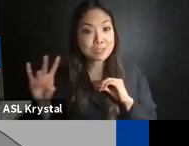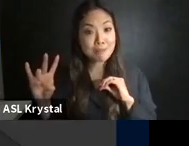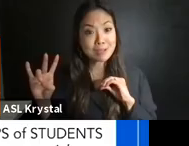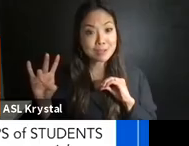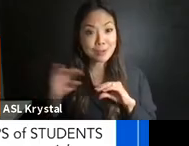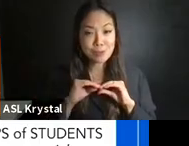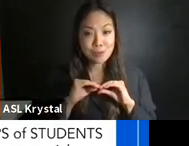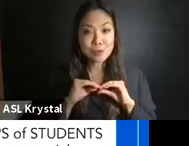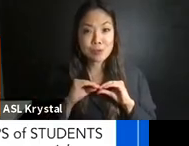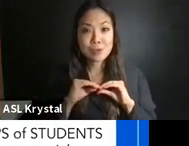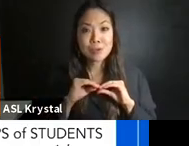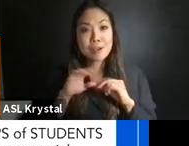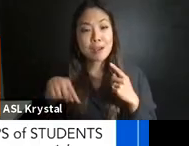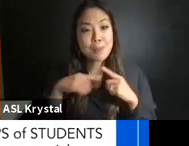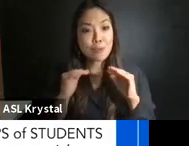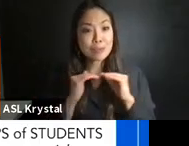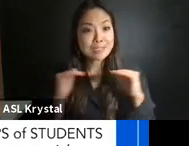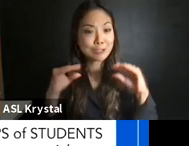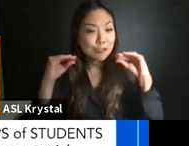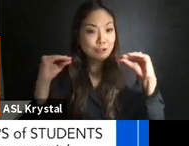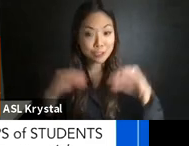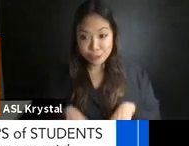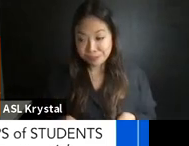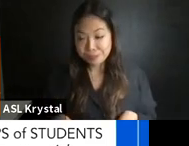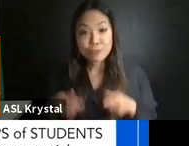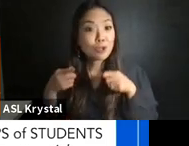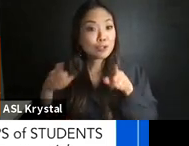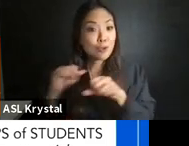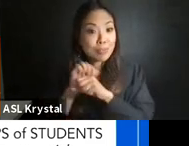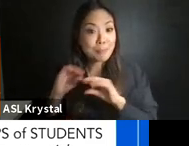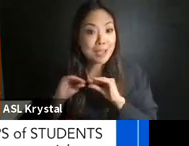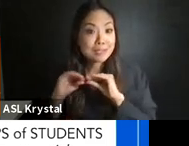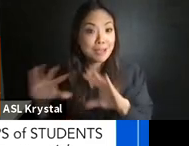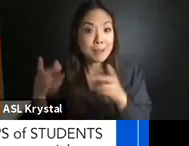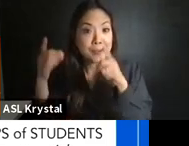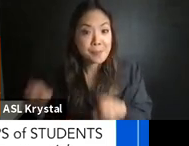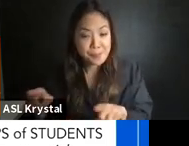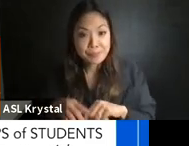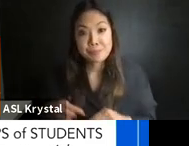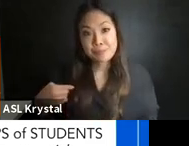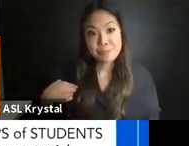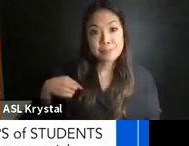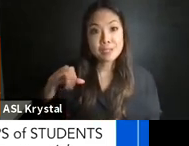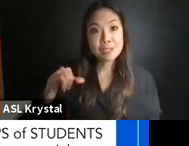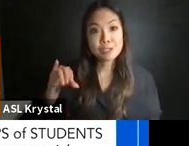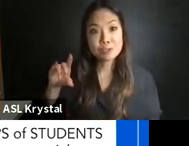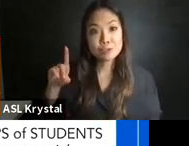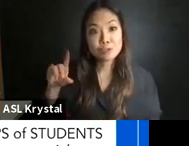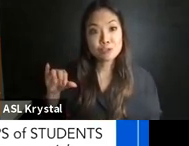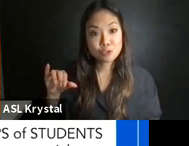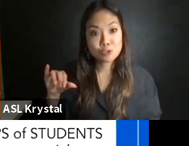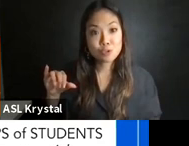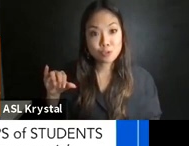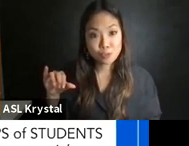um the tiered instruction during the pandemic um we jody and i the code of conduct um